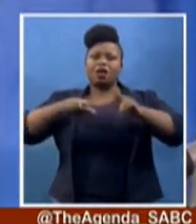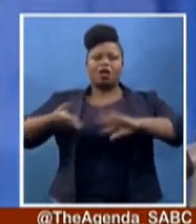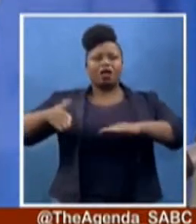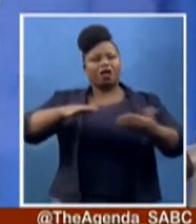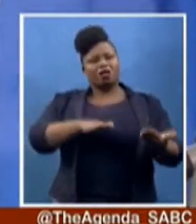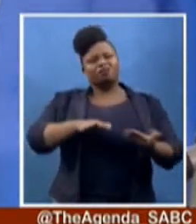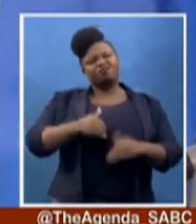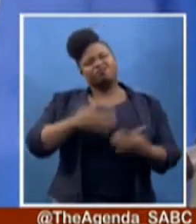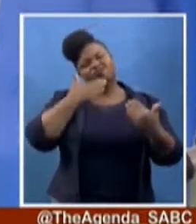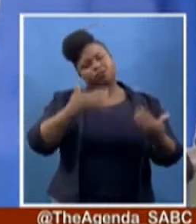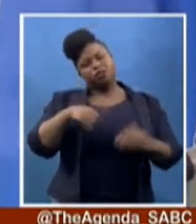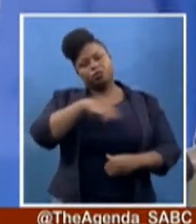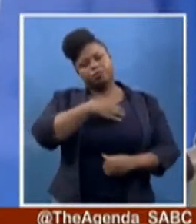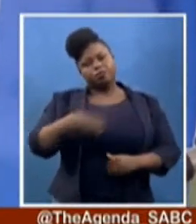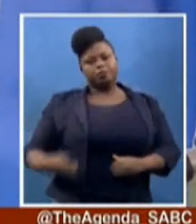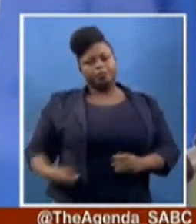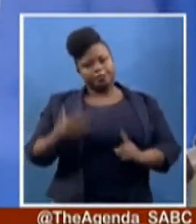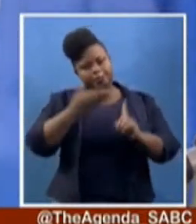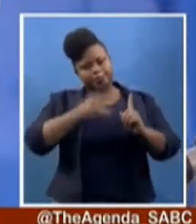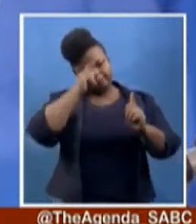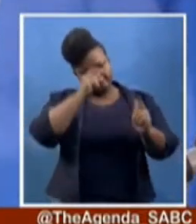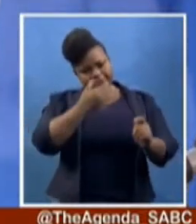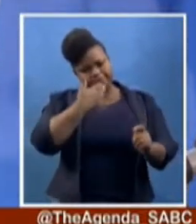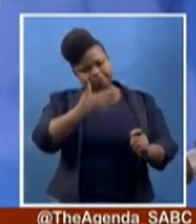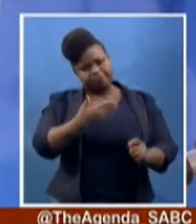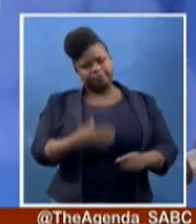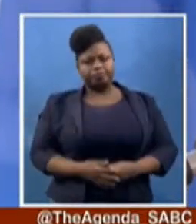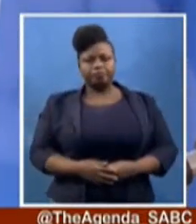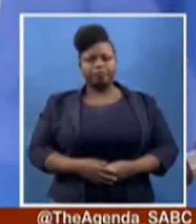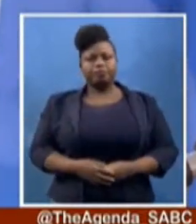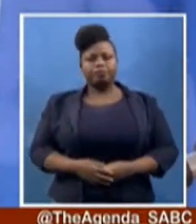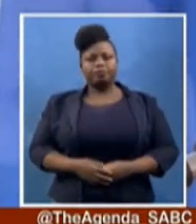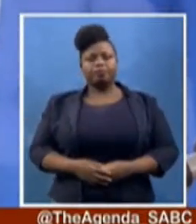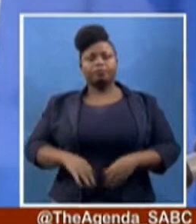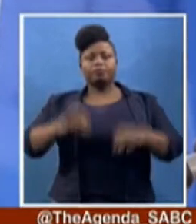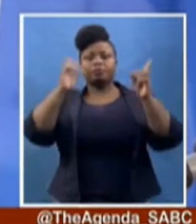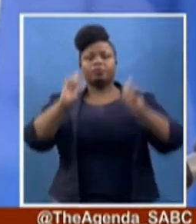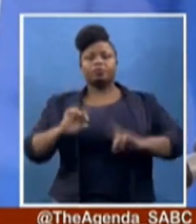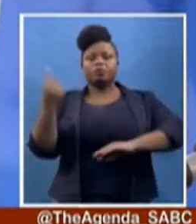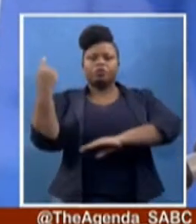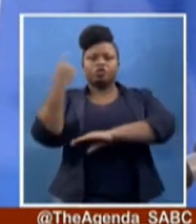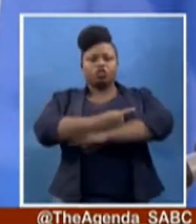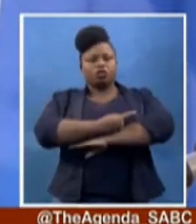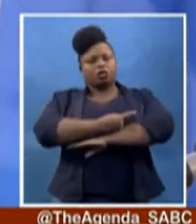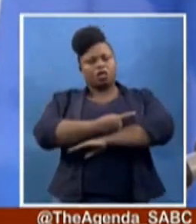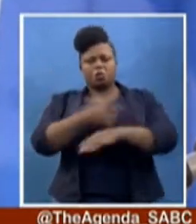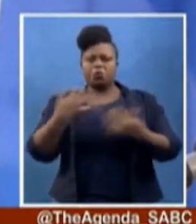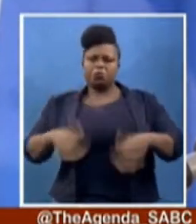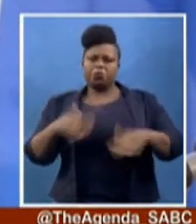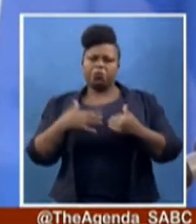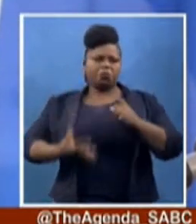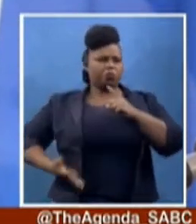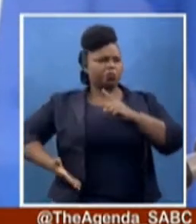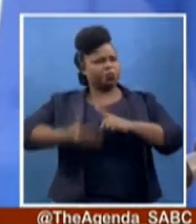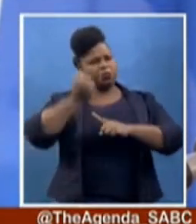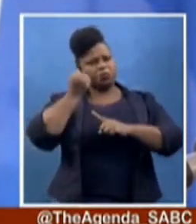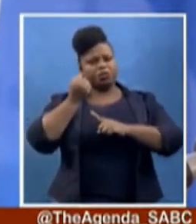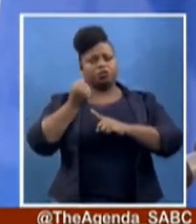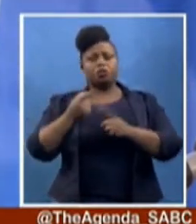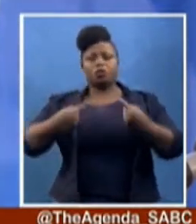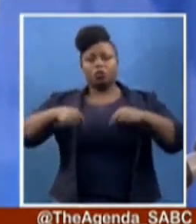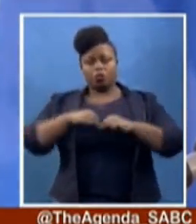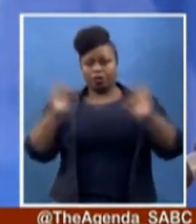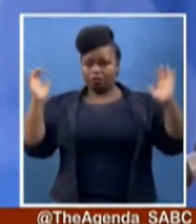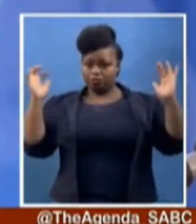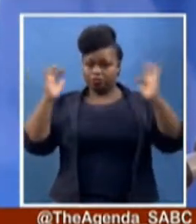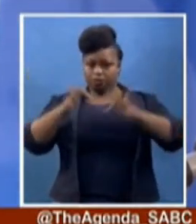In marking this special day and a great achievement, we are gathered here to